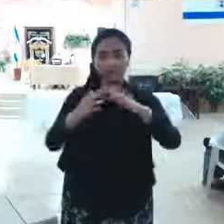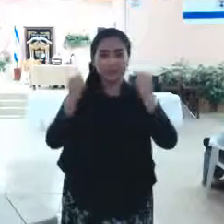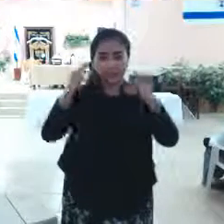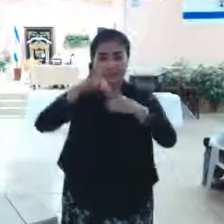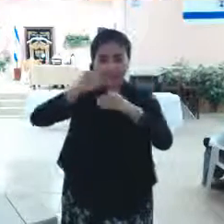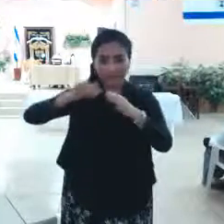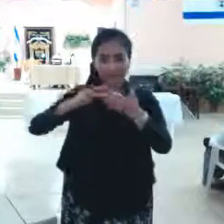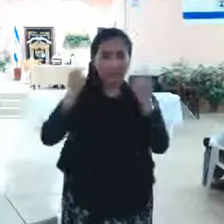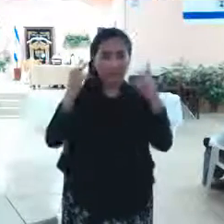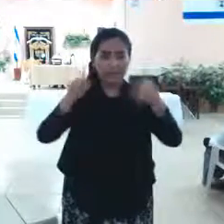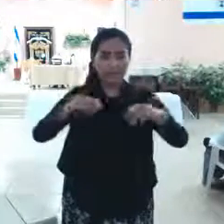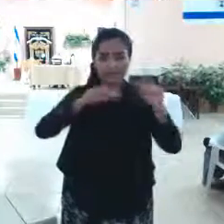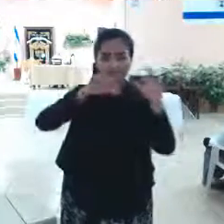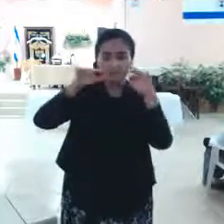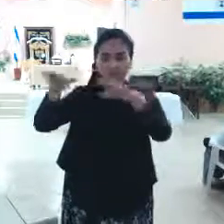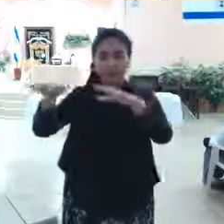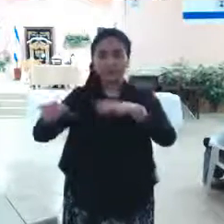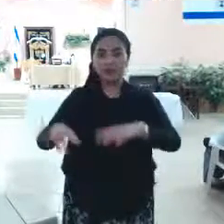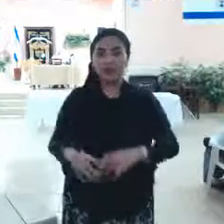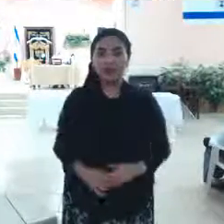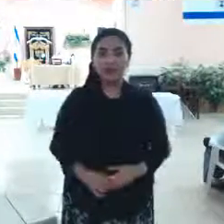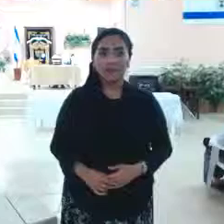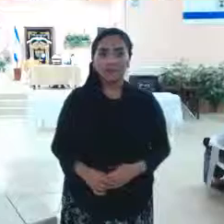as pilgrims in Jerusalem.